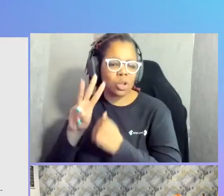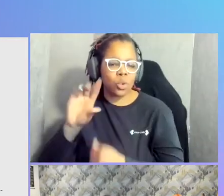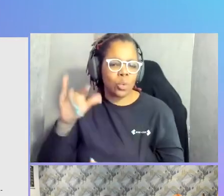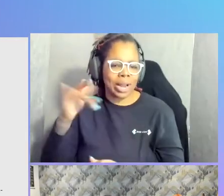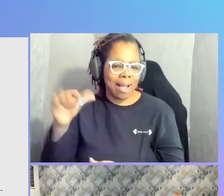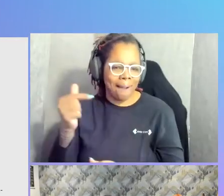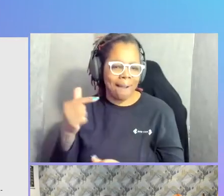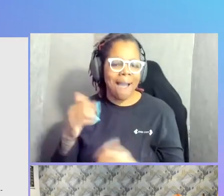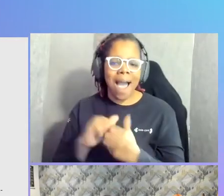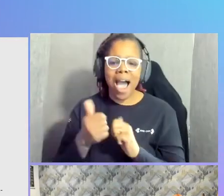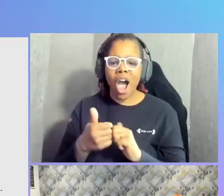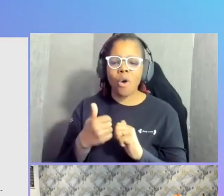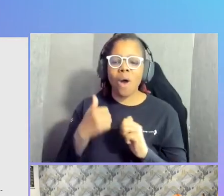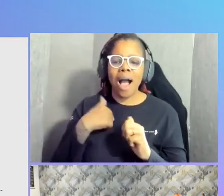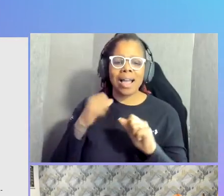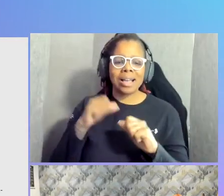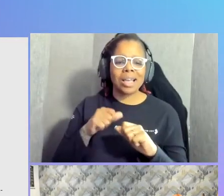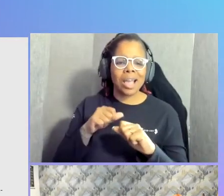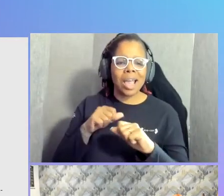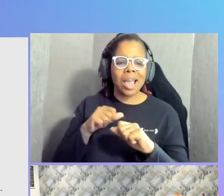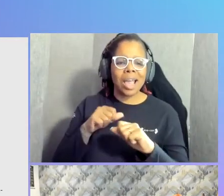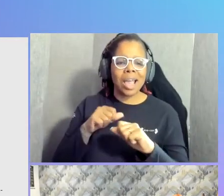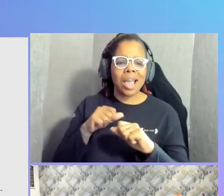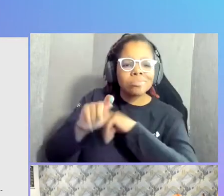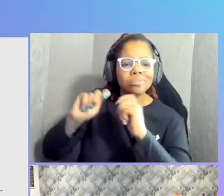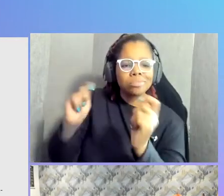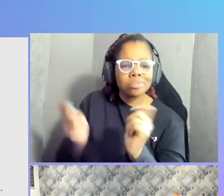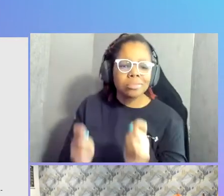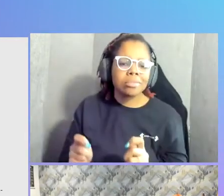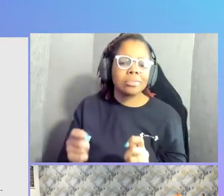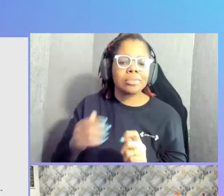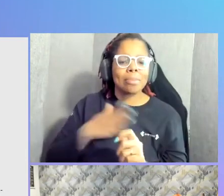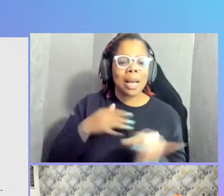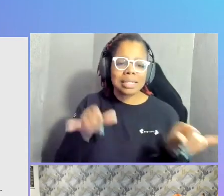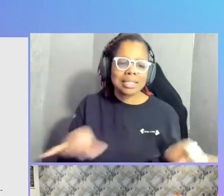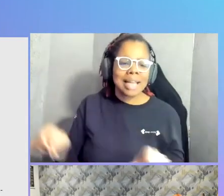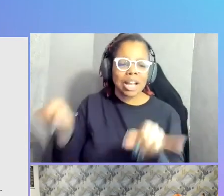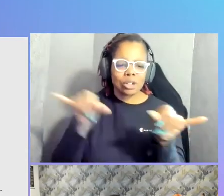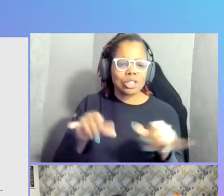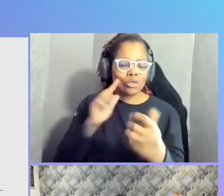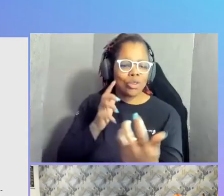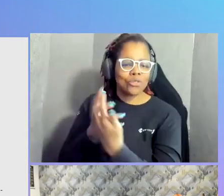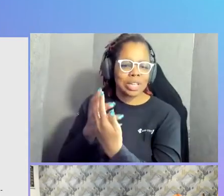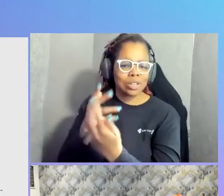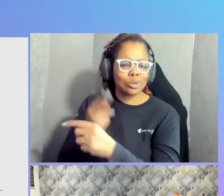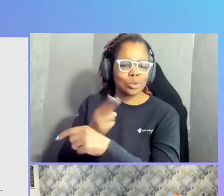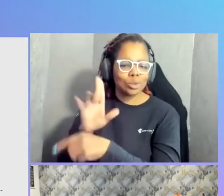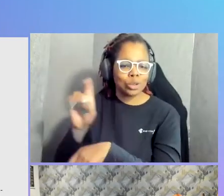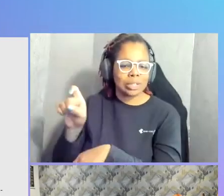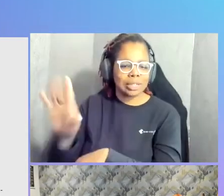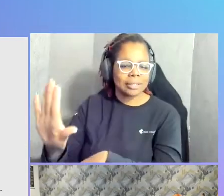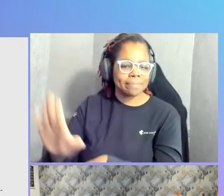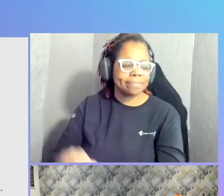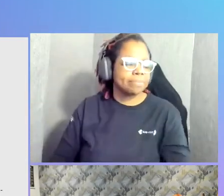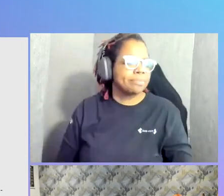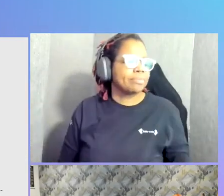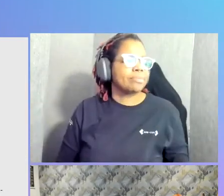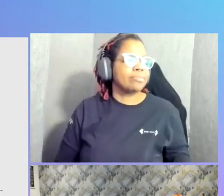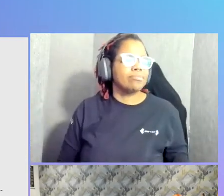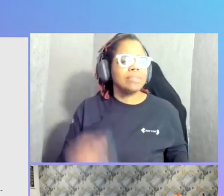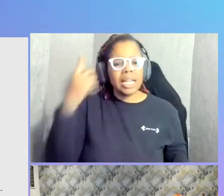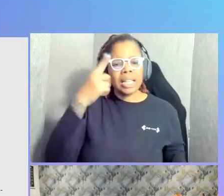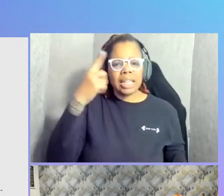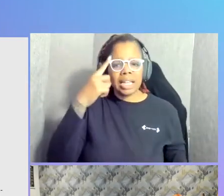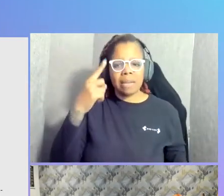can I shape and form my standards to fit my user needs? And think about another